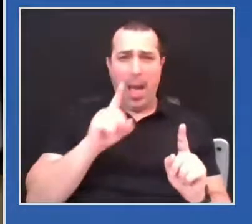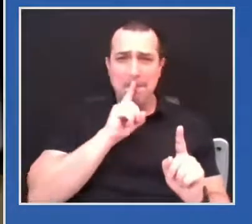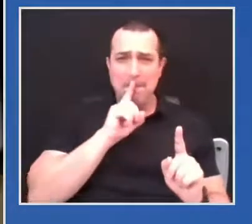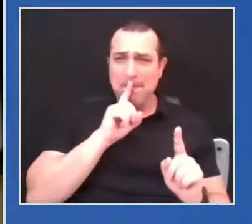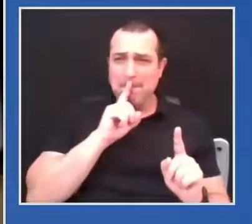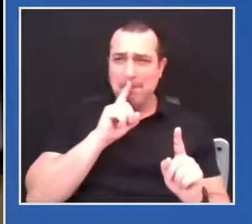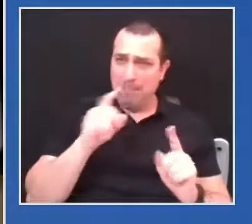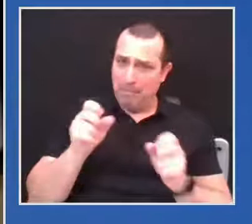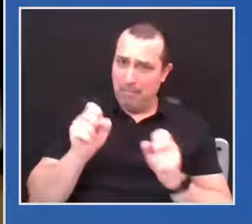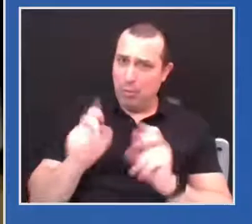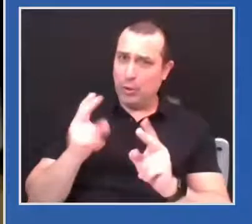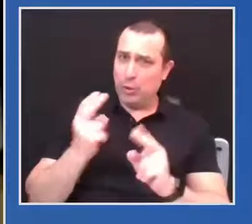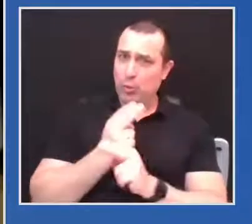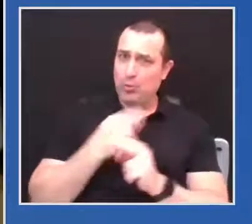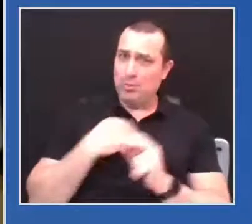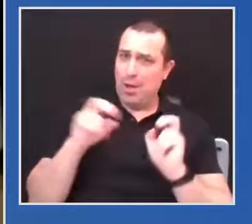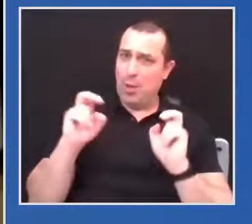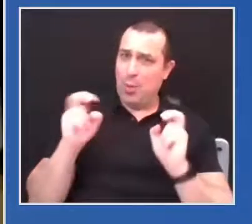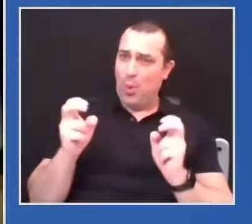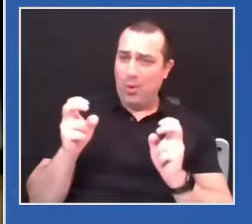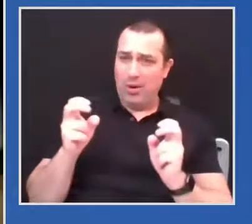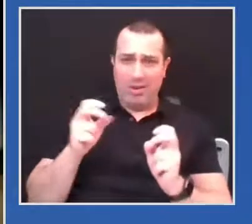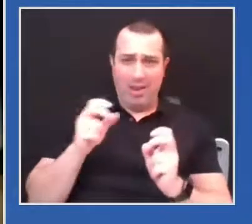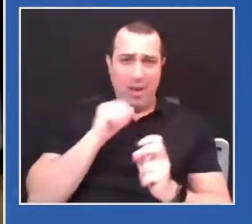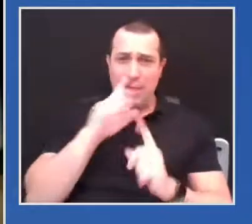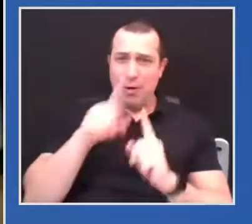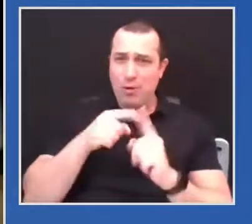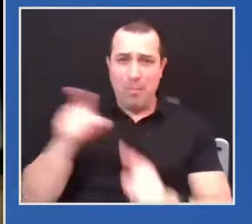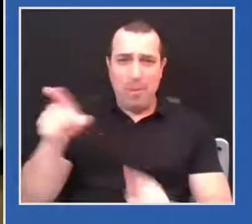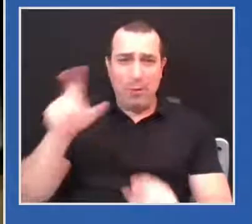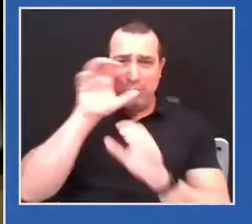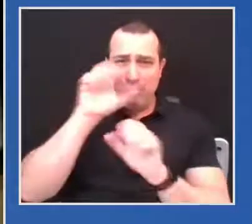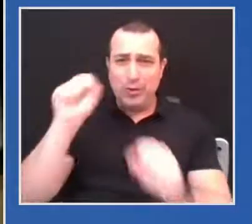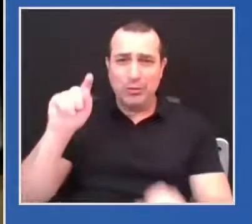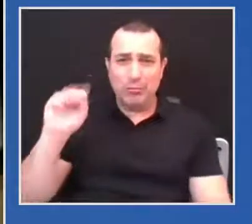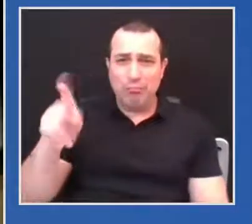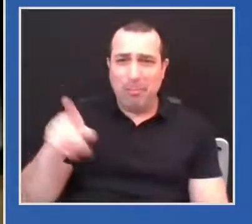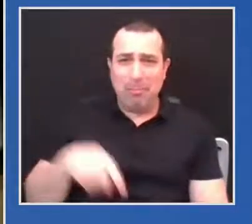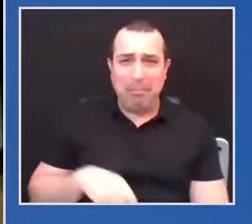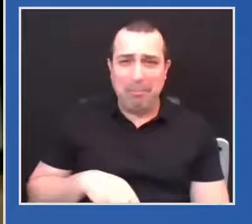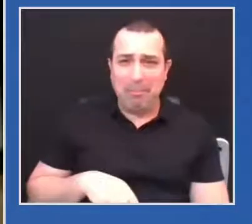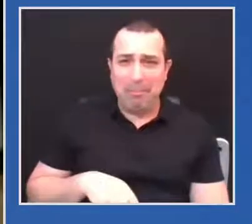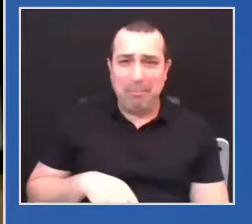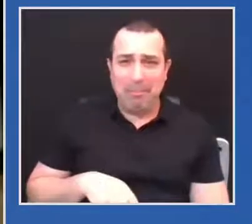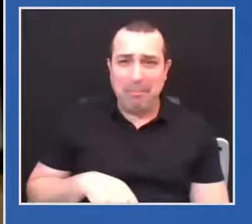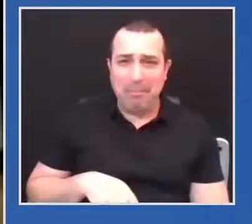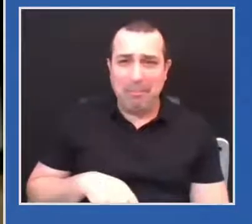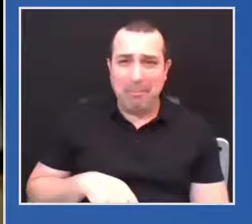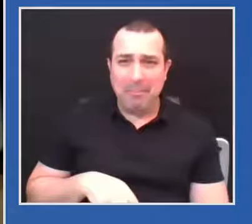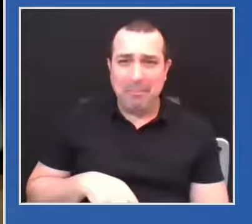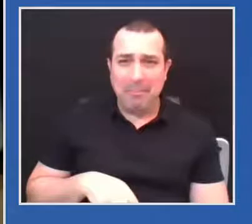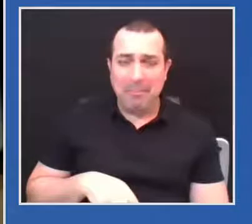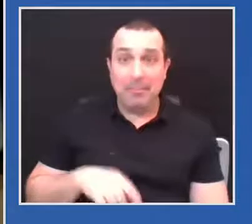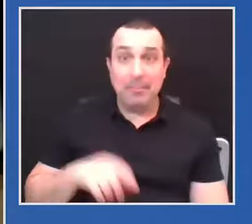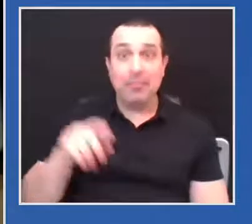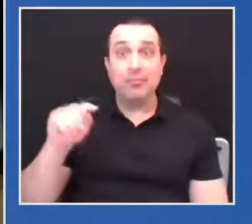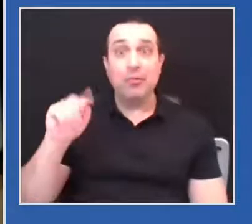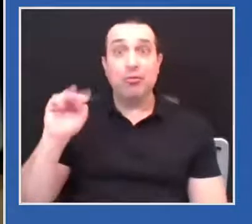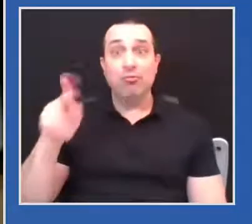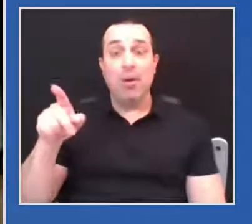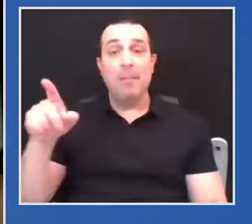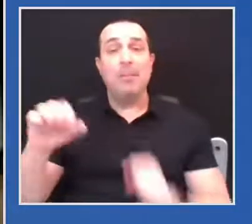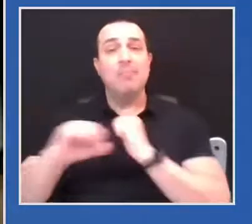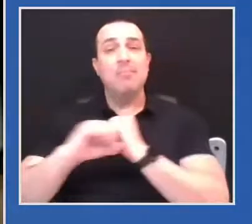to the president." Even when, after Fauci said that, he didn't say that about the president. The Trump ad